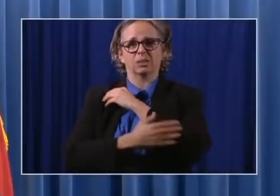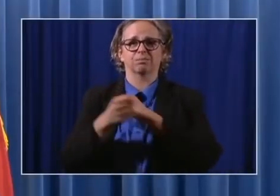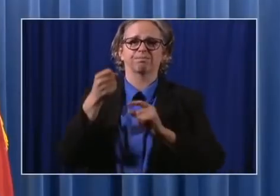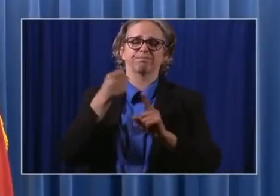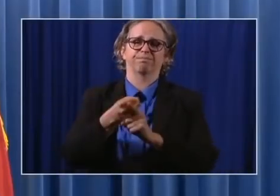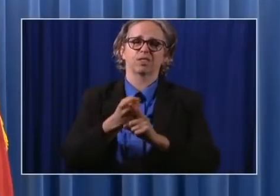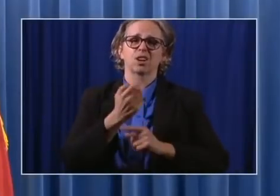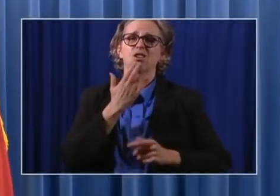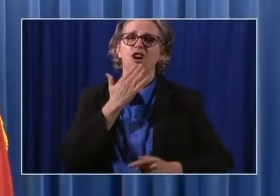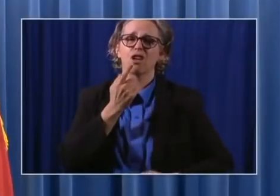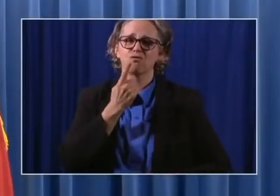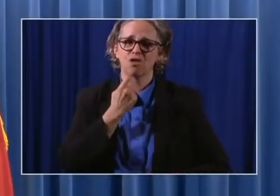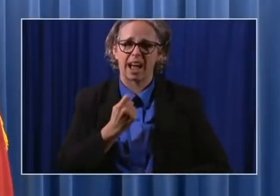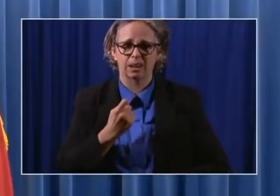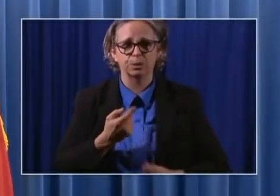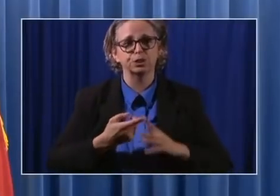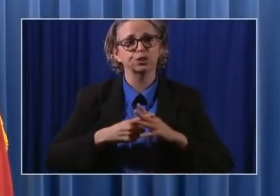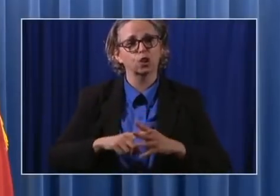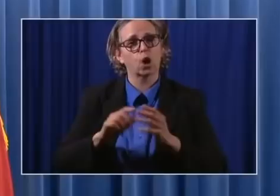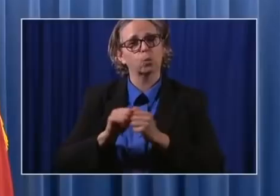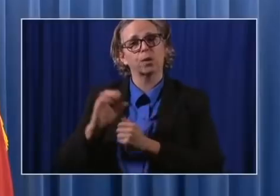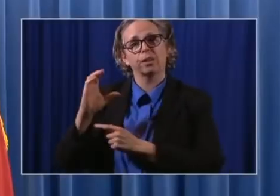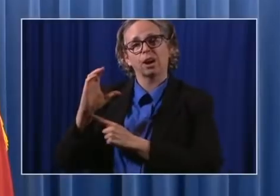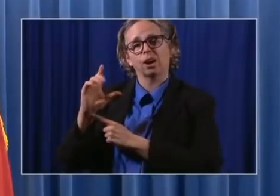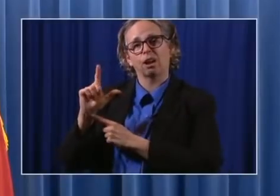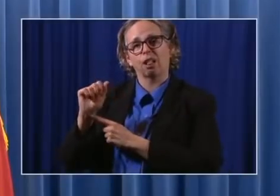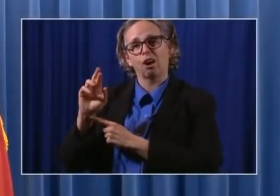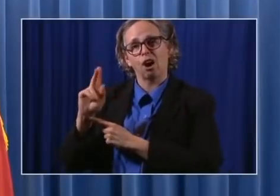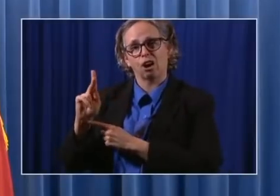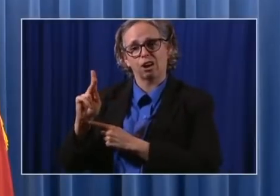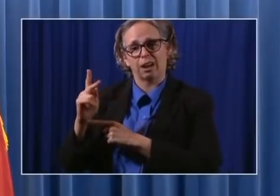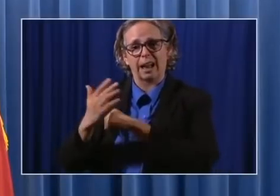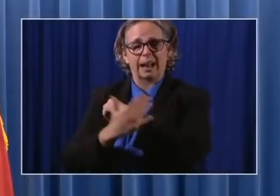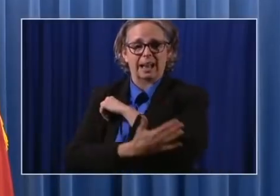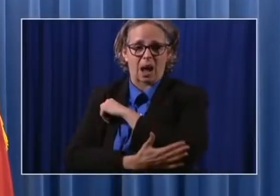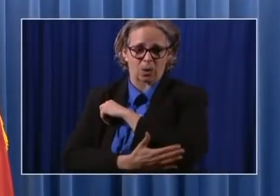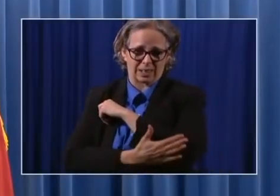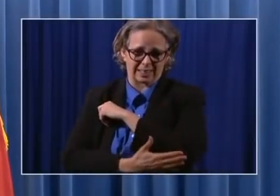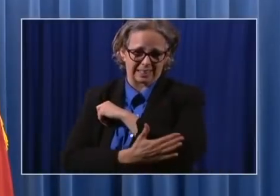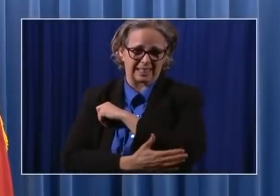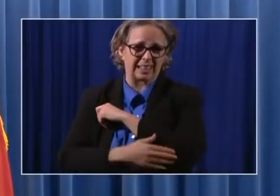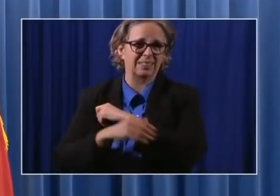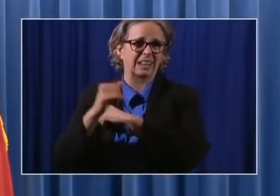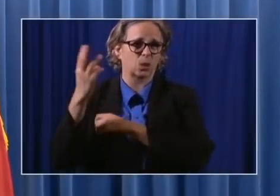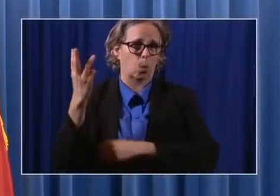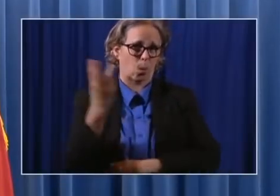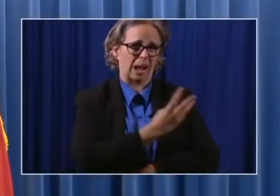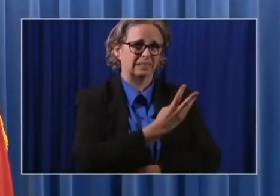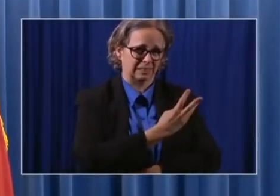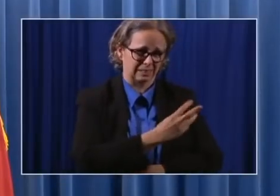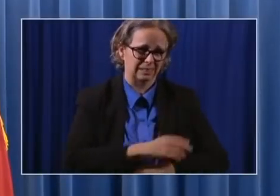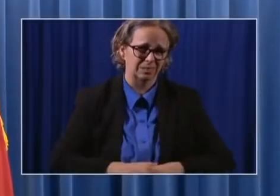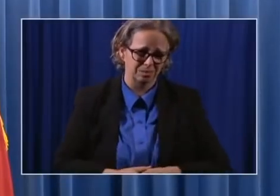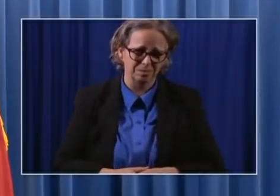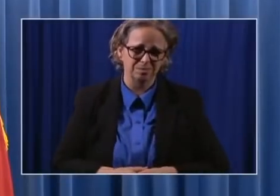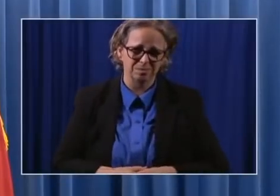Clark County. Clark County, and I'll give these numbers at the beginning of each county, 84